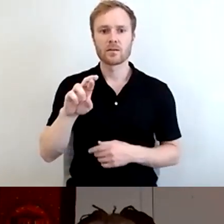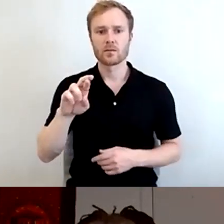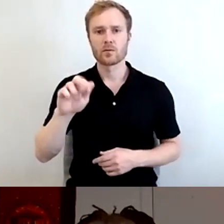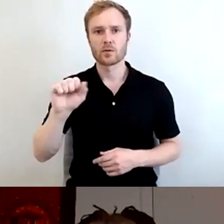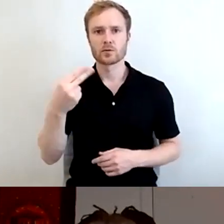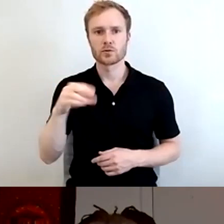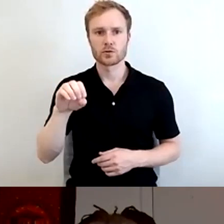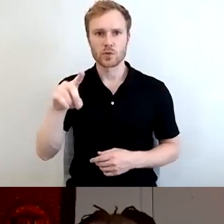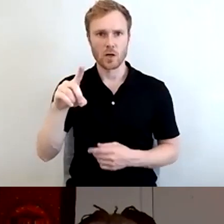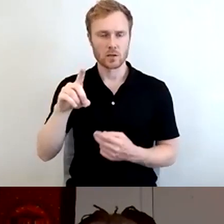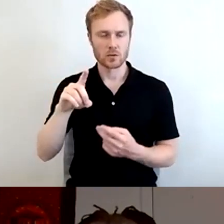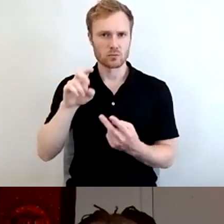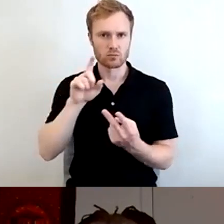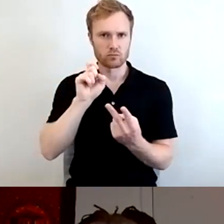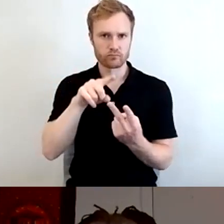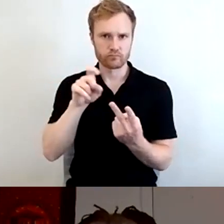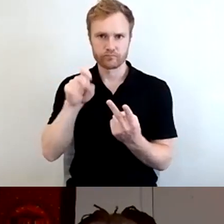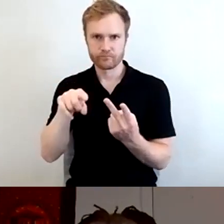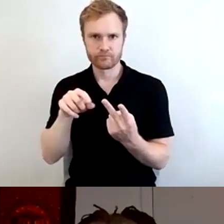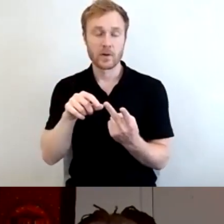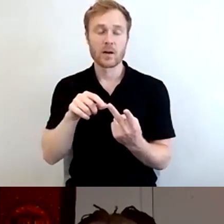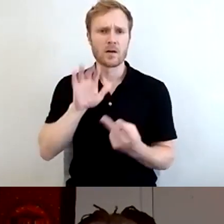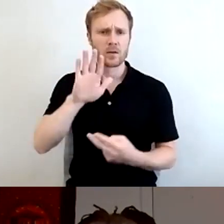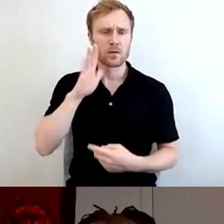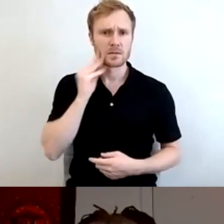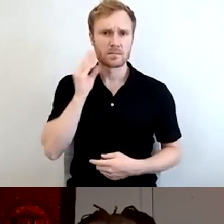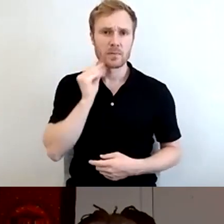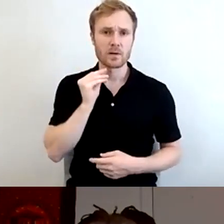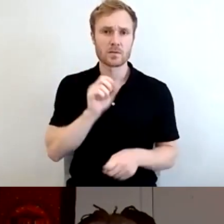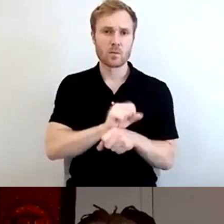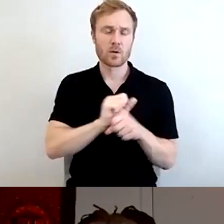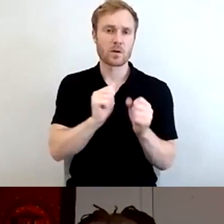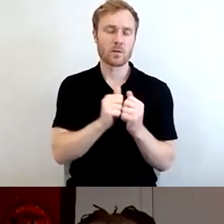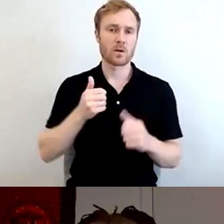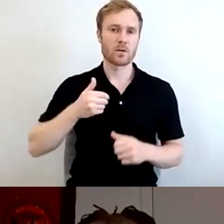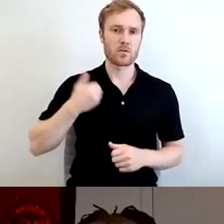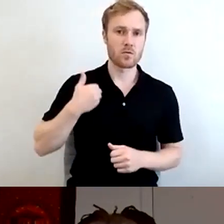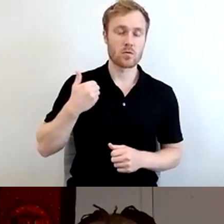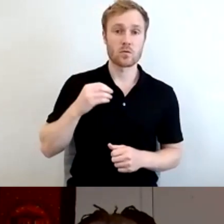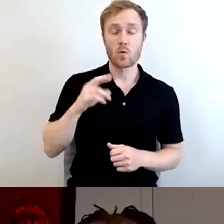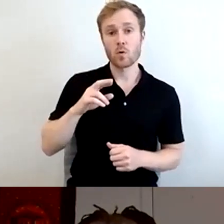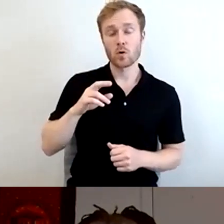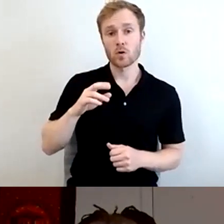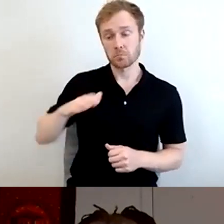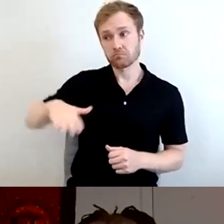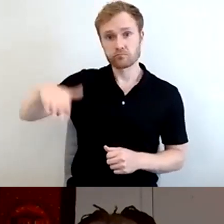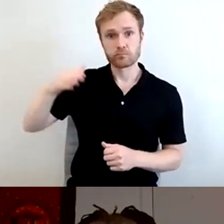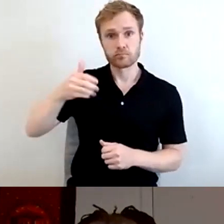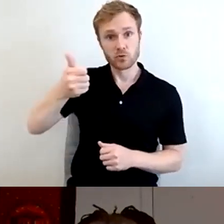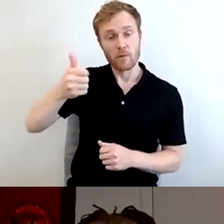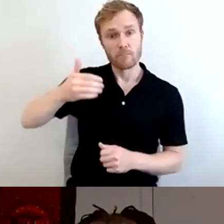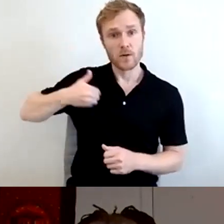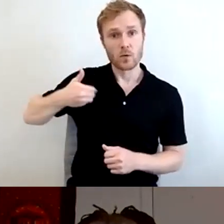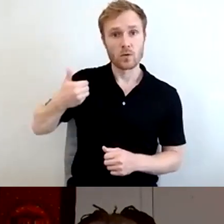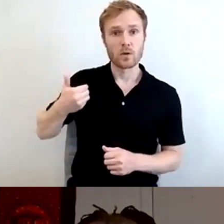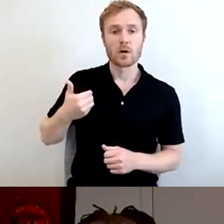The question is, from your own experience working with youth or being a youth, what are some barriers to